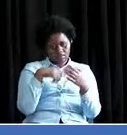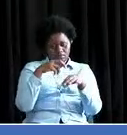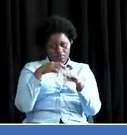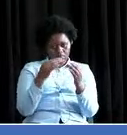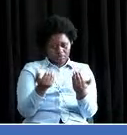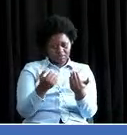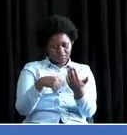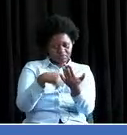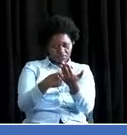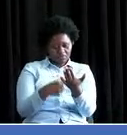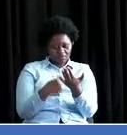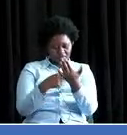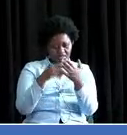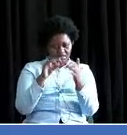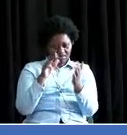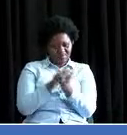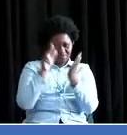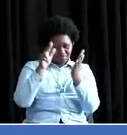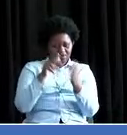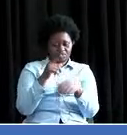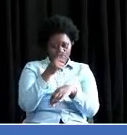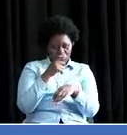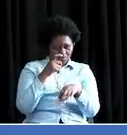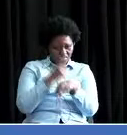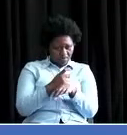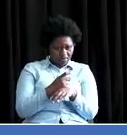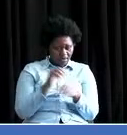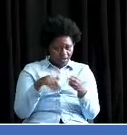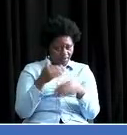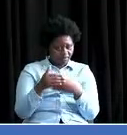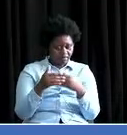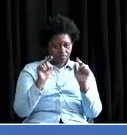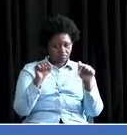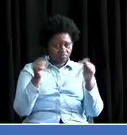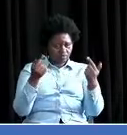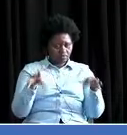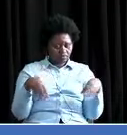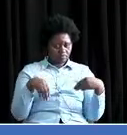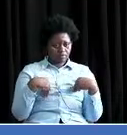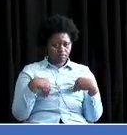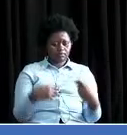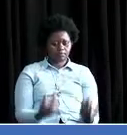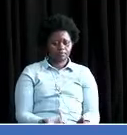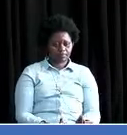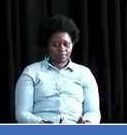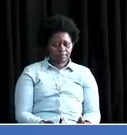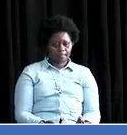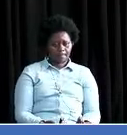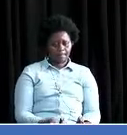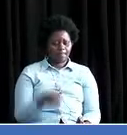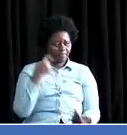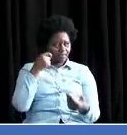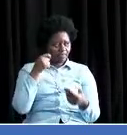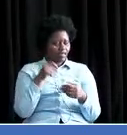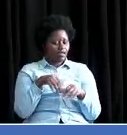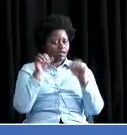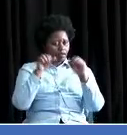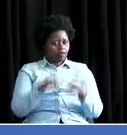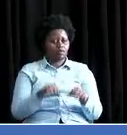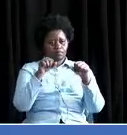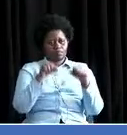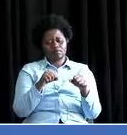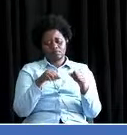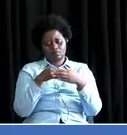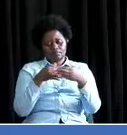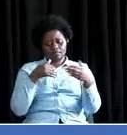and approve something in the same hour or an hour after that. That's totally unacceptable, Mr. Speaker. I fully concur with the